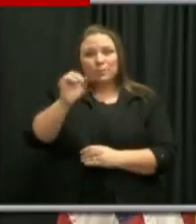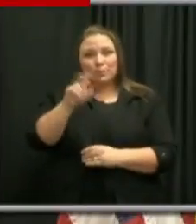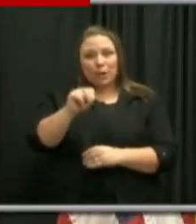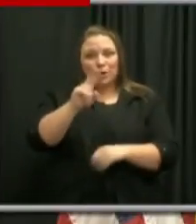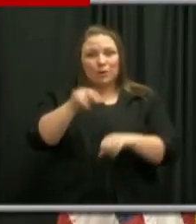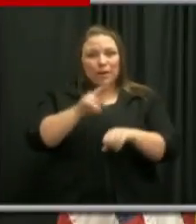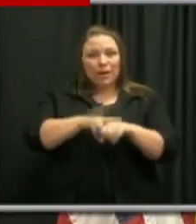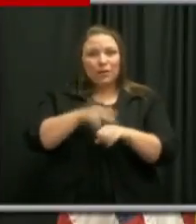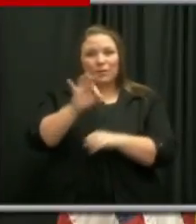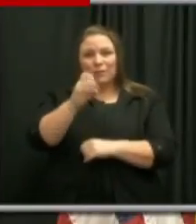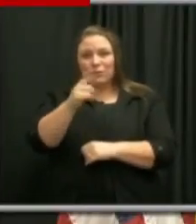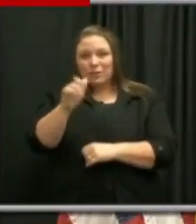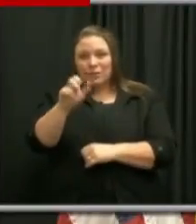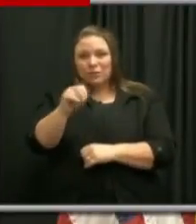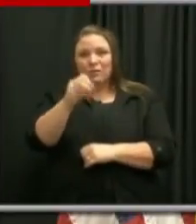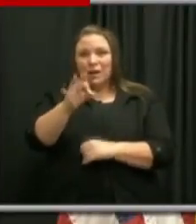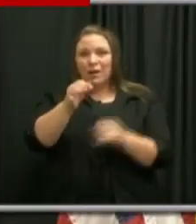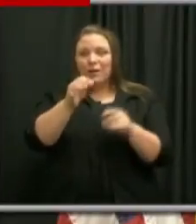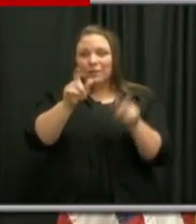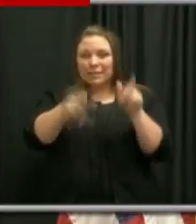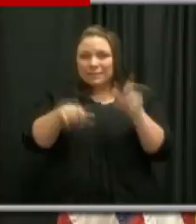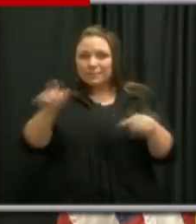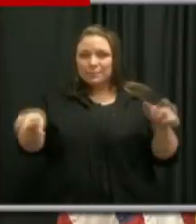the National Federation of Independent Businesses.